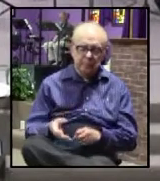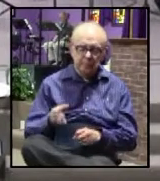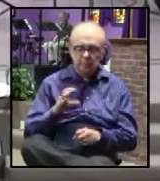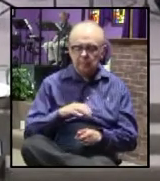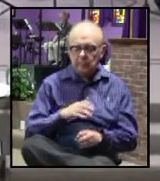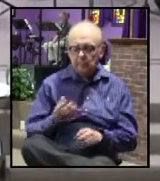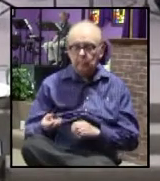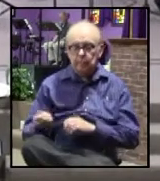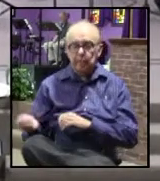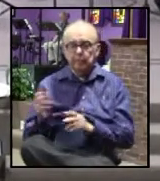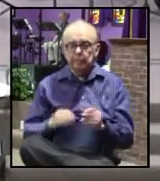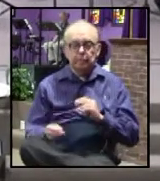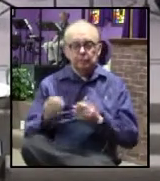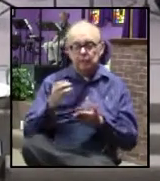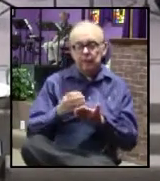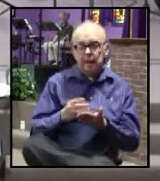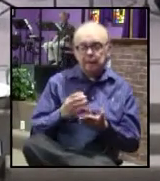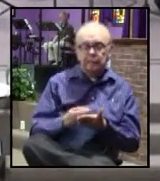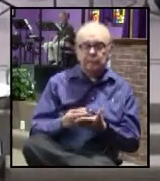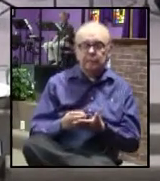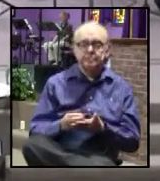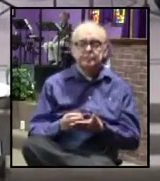other people's glasses.